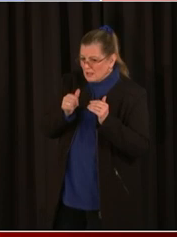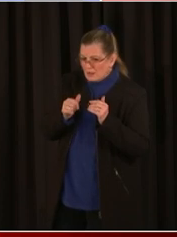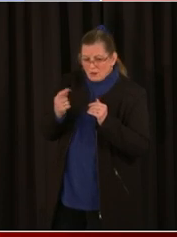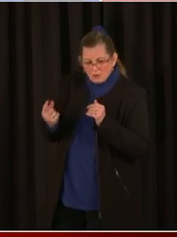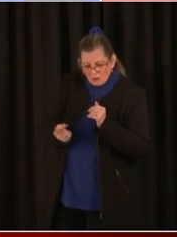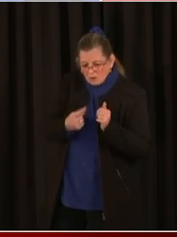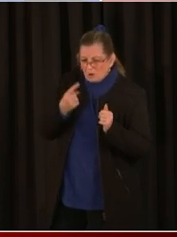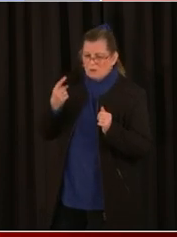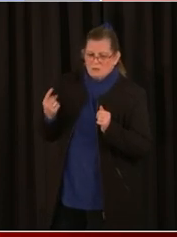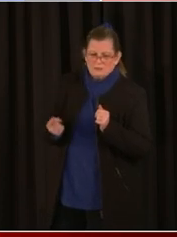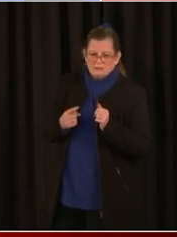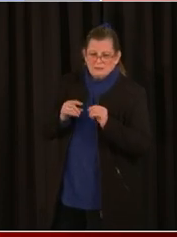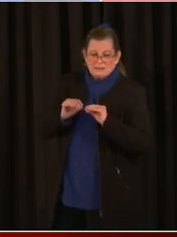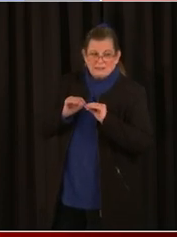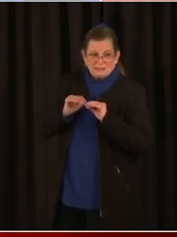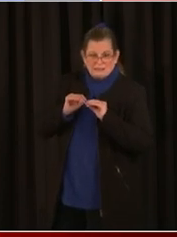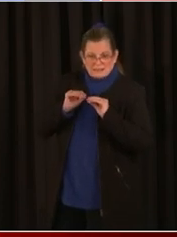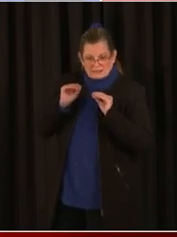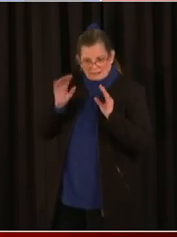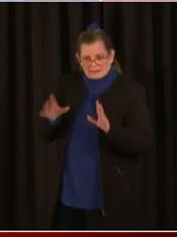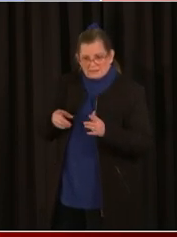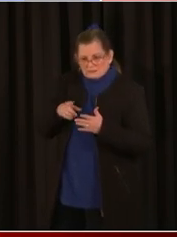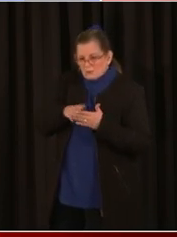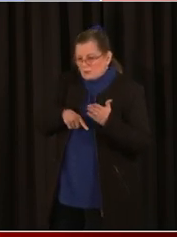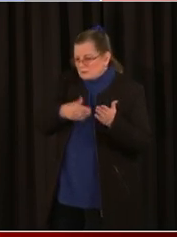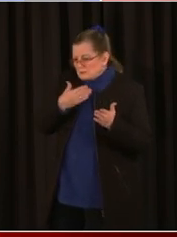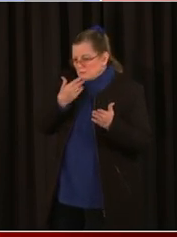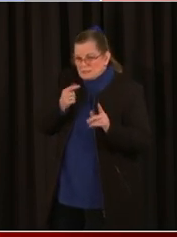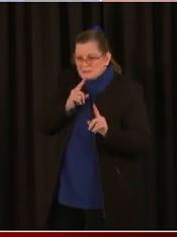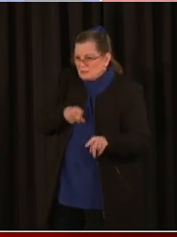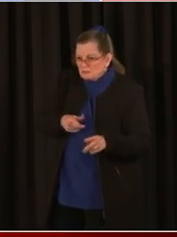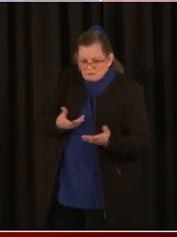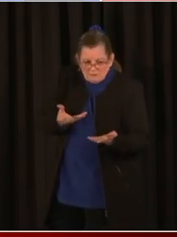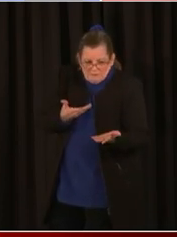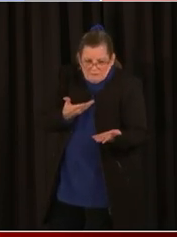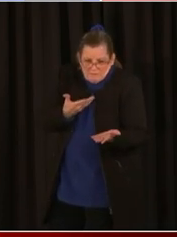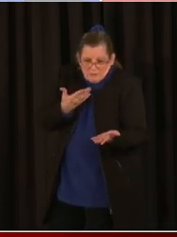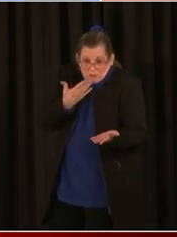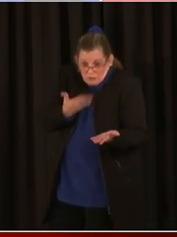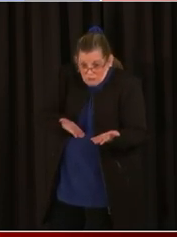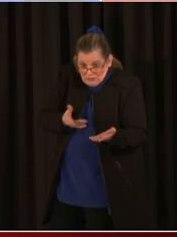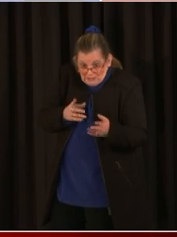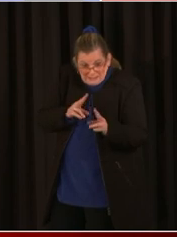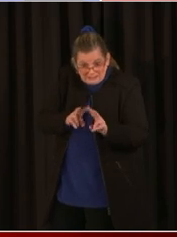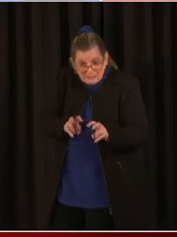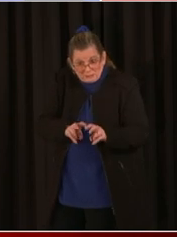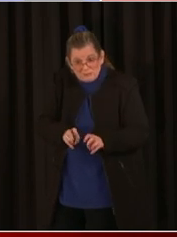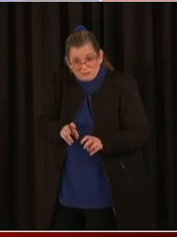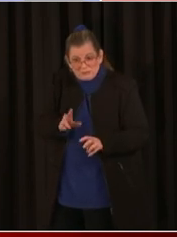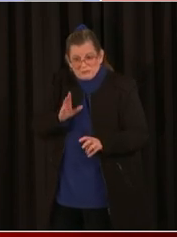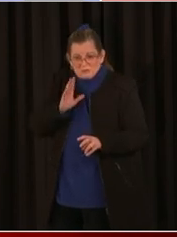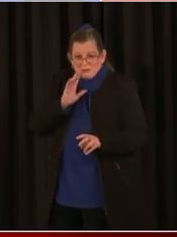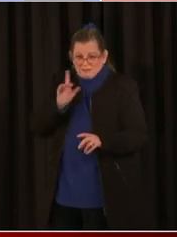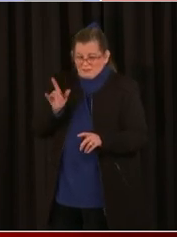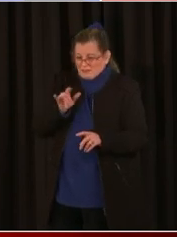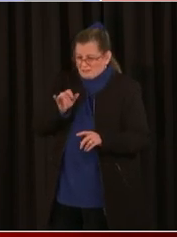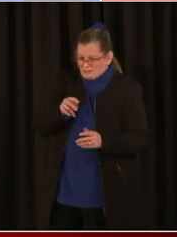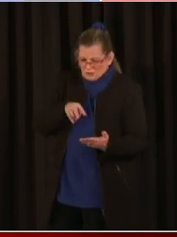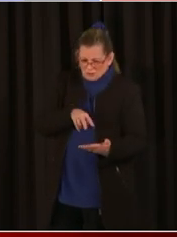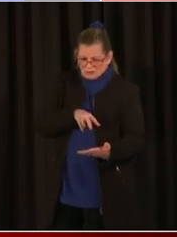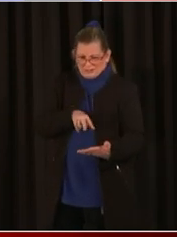always crystal clear what is the best answer. And a good assessment is going to say, well, if you do